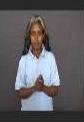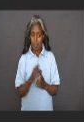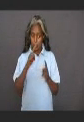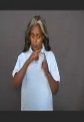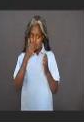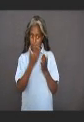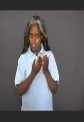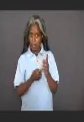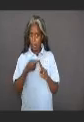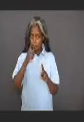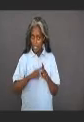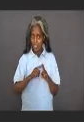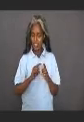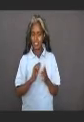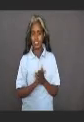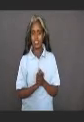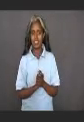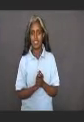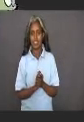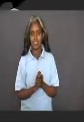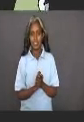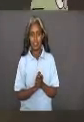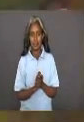Let's get back to our lesson.